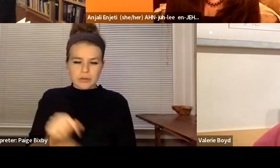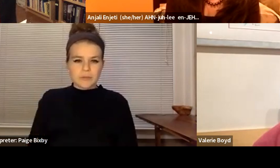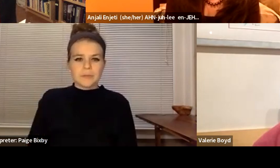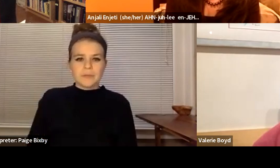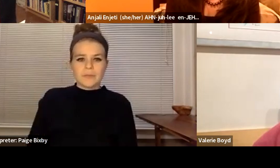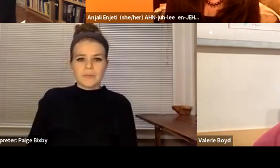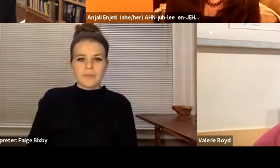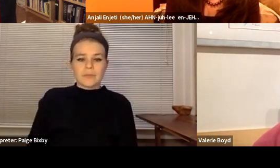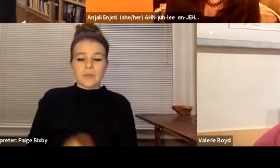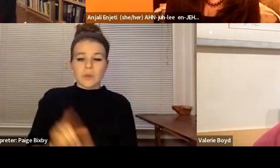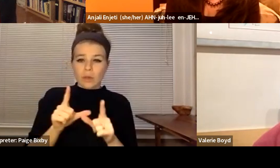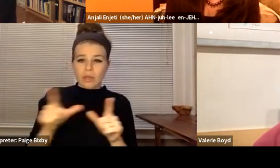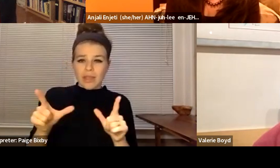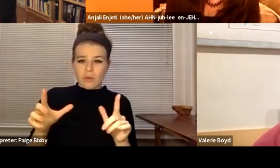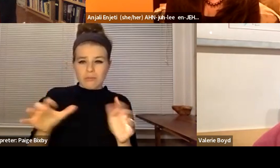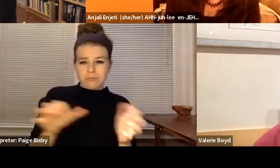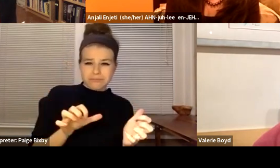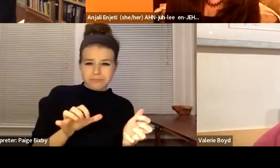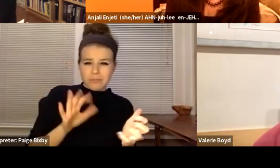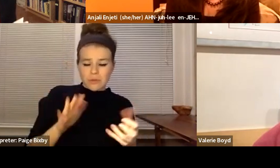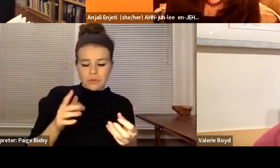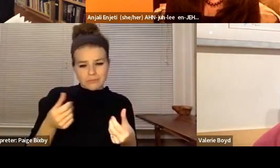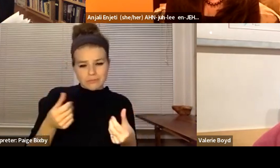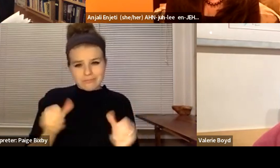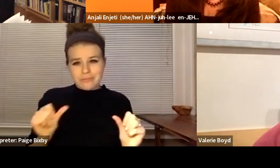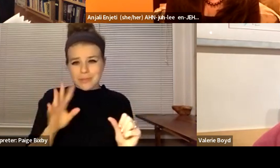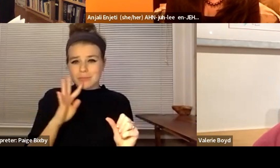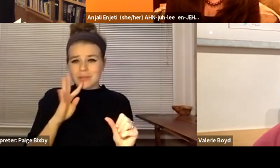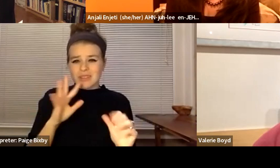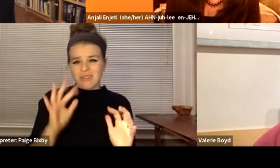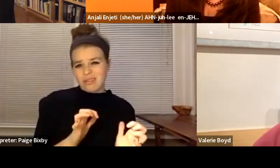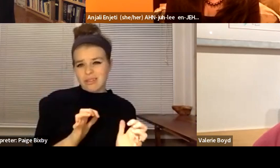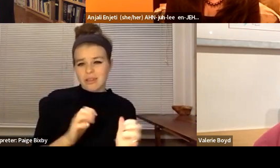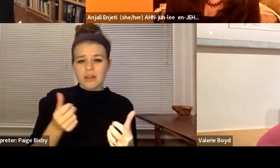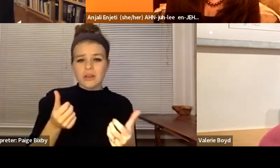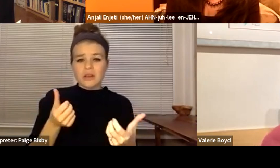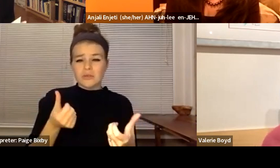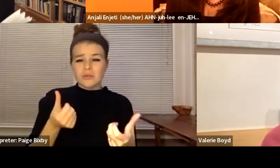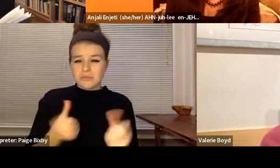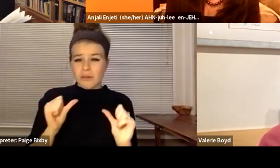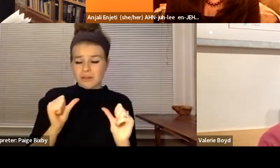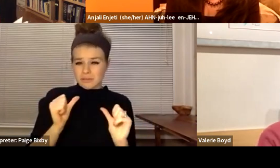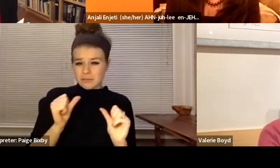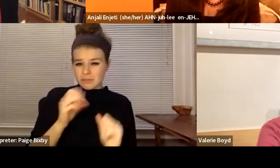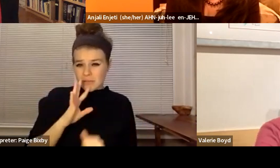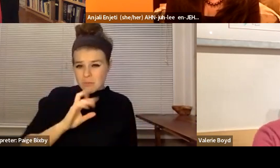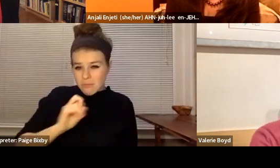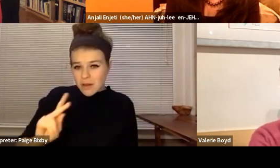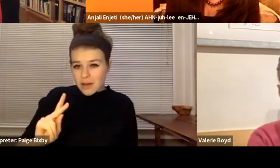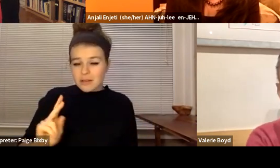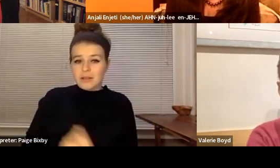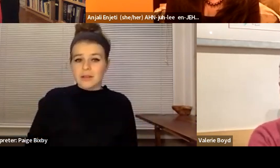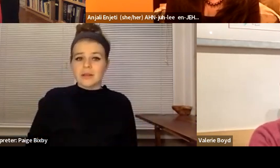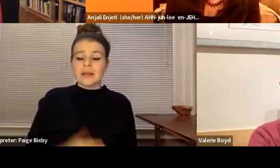When language fractures in your attempt to speak, when you are trying to talk back. Here is my booth